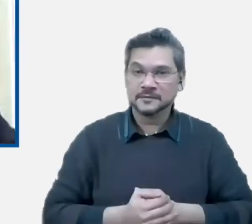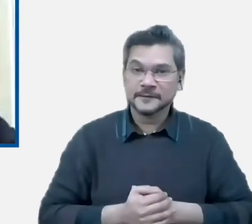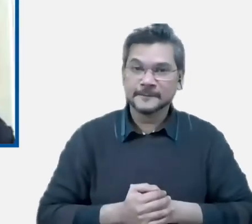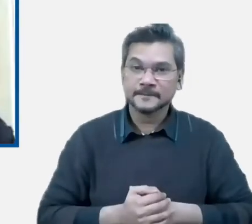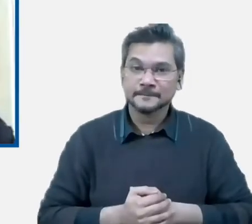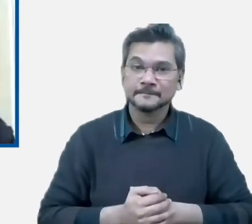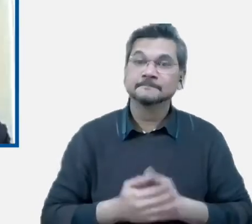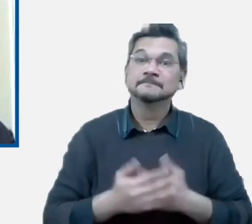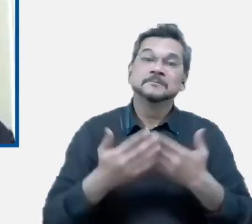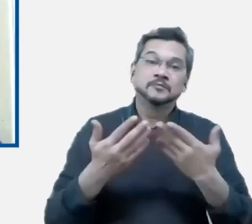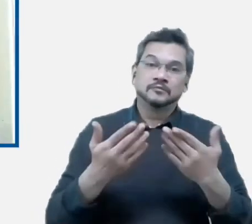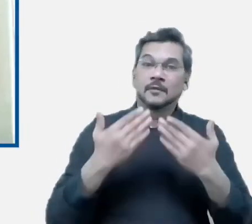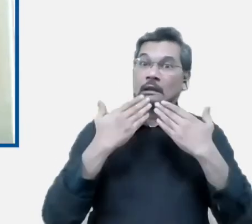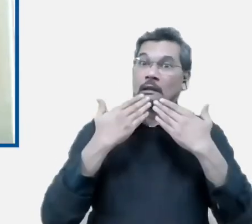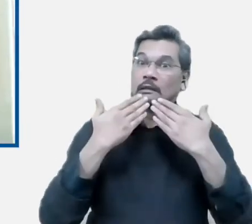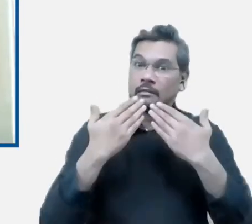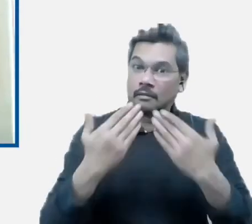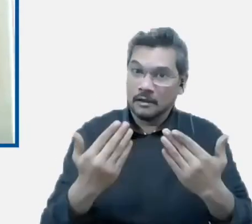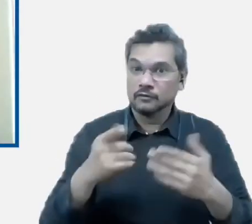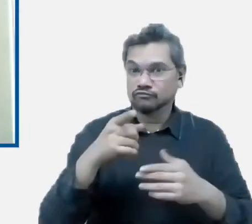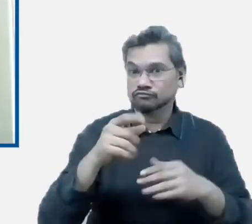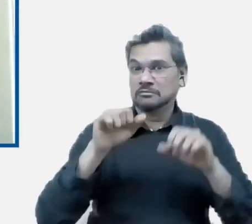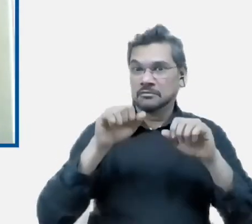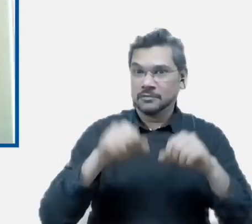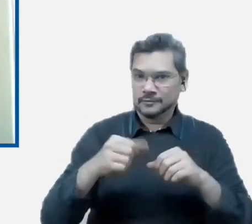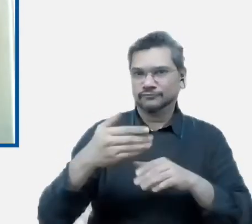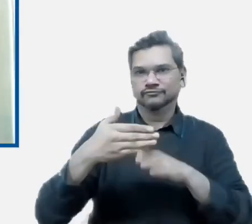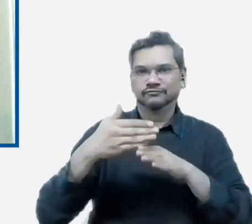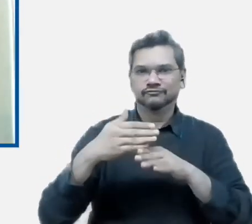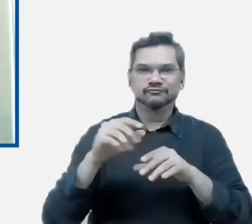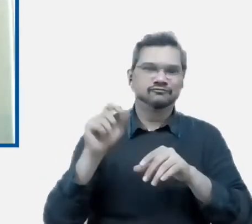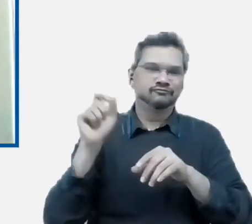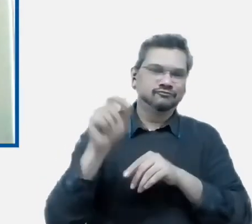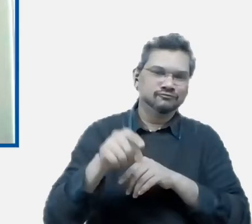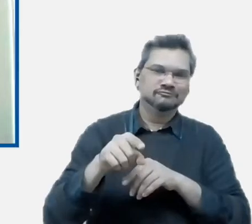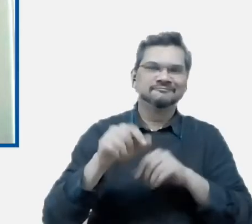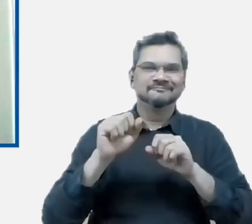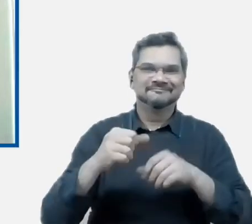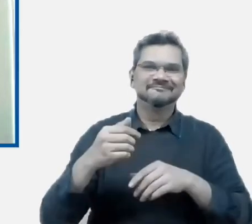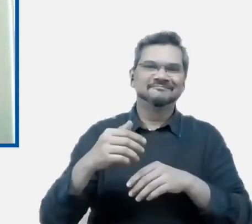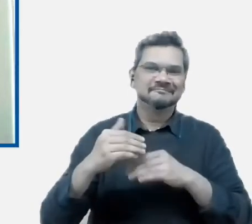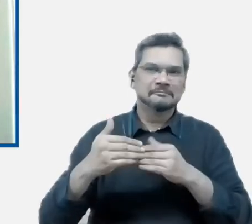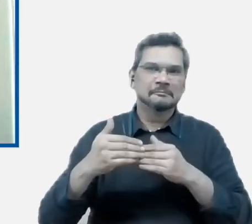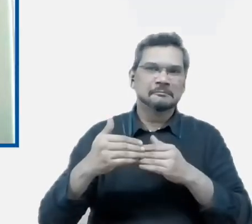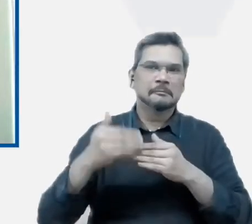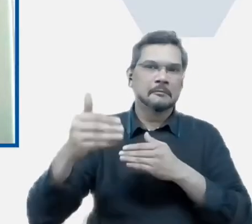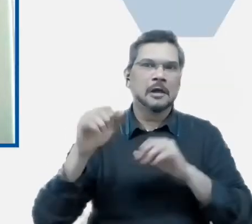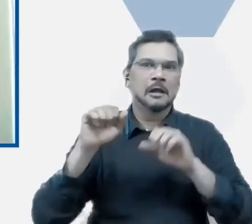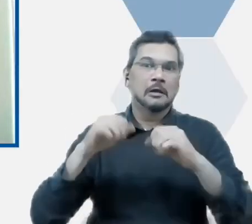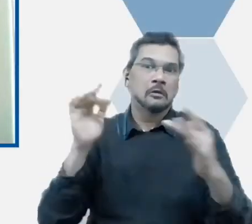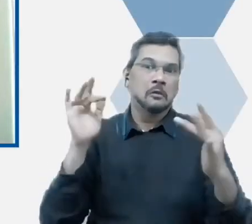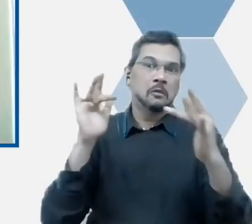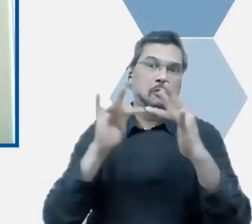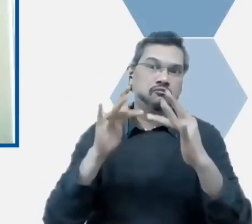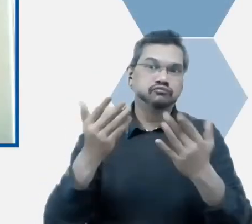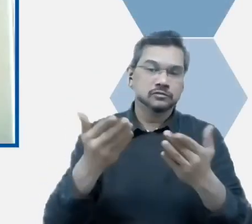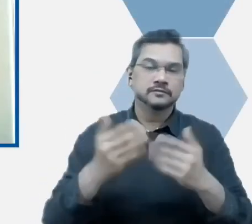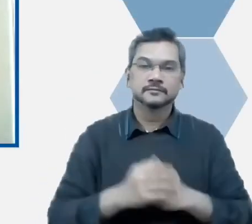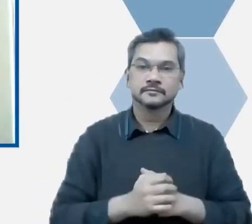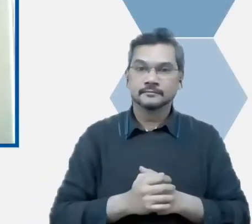great. Okay, and then there's also a question again in the chat box. This one is